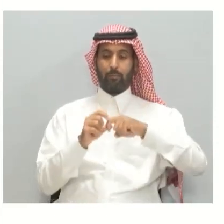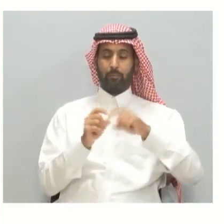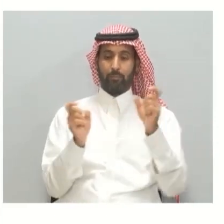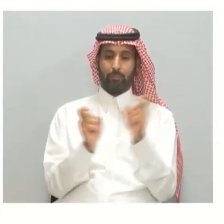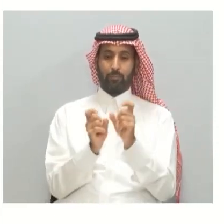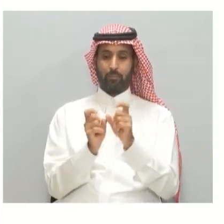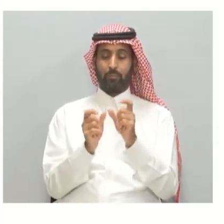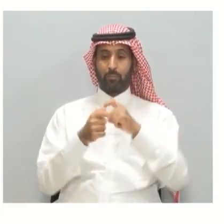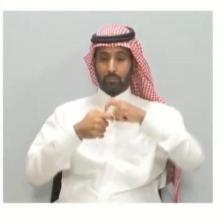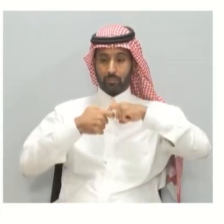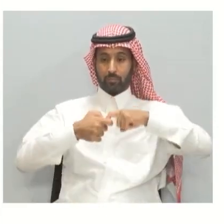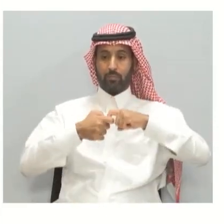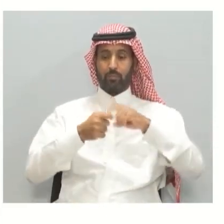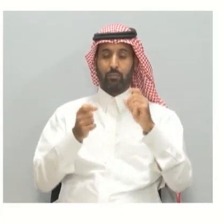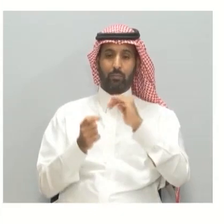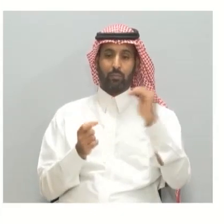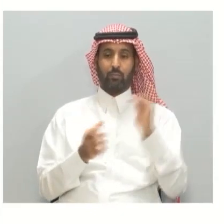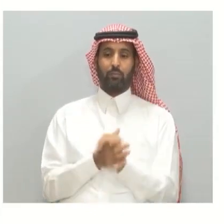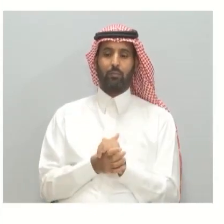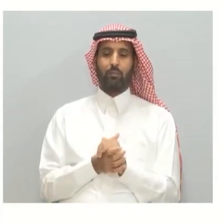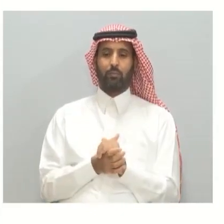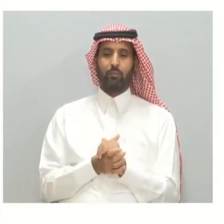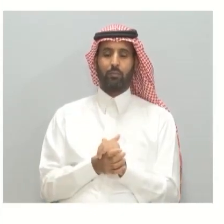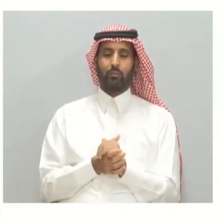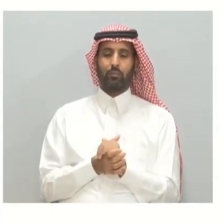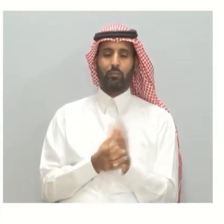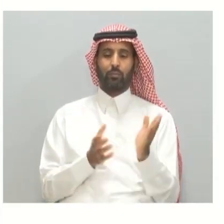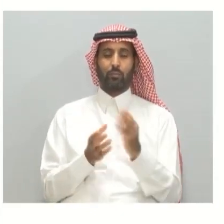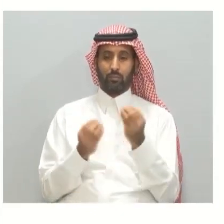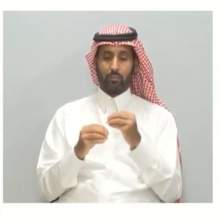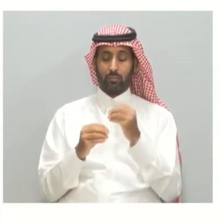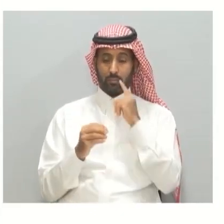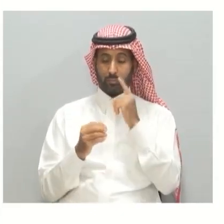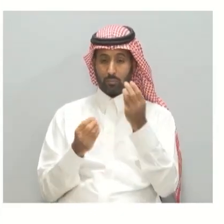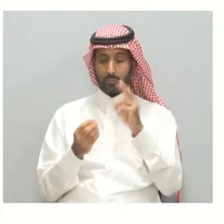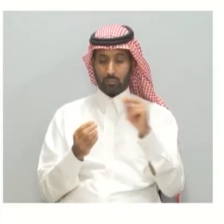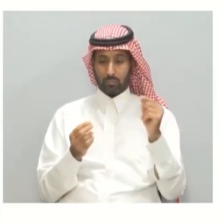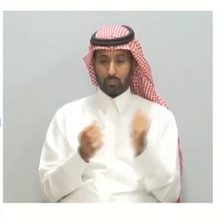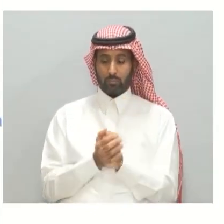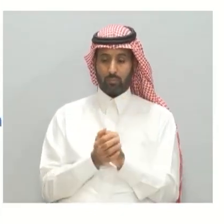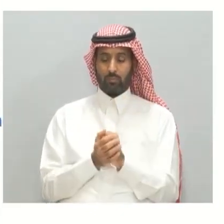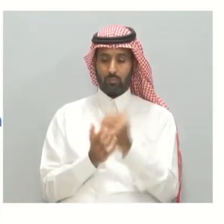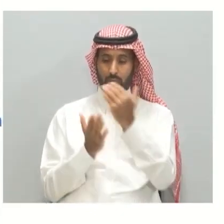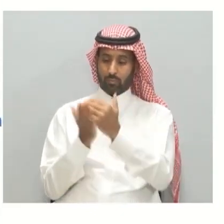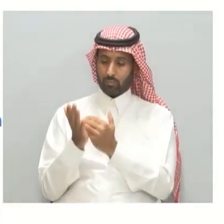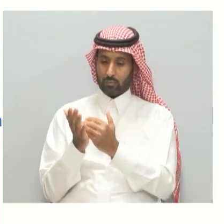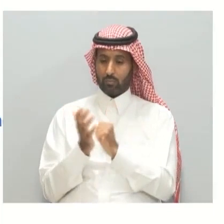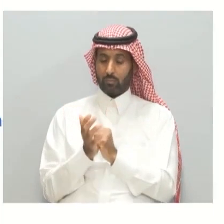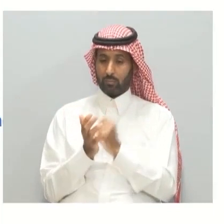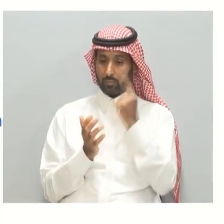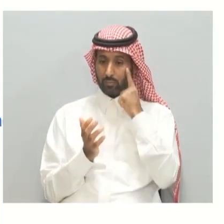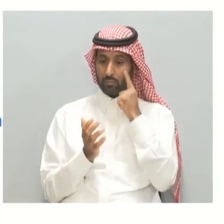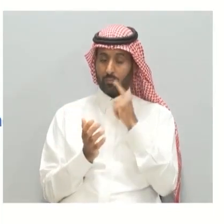combined clauses and sentences. Provide some examples here from the text. To become